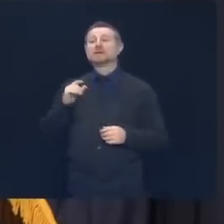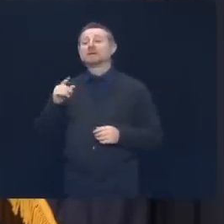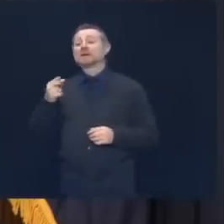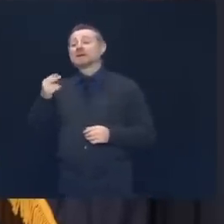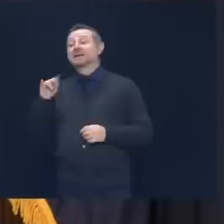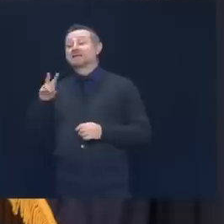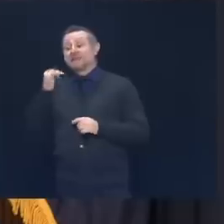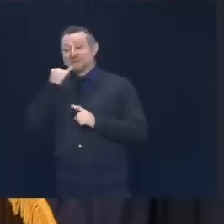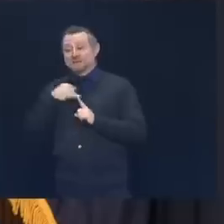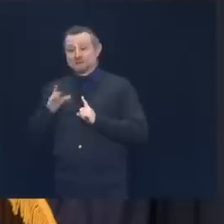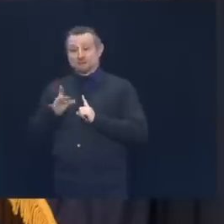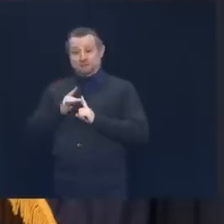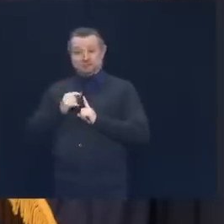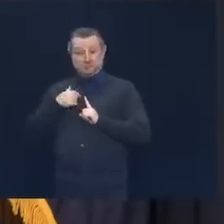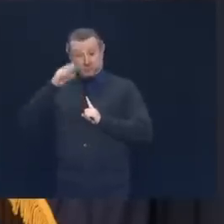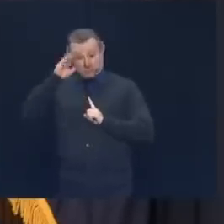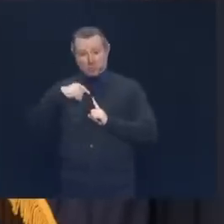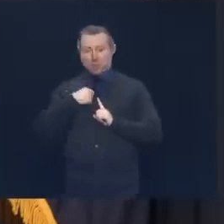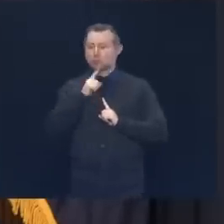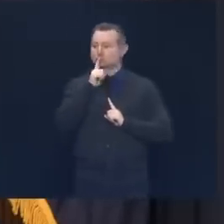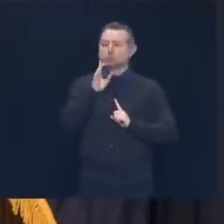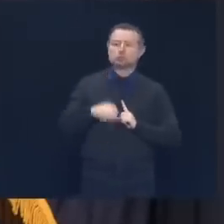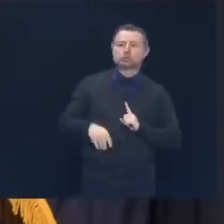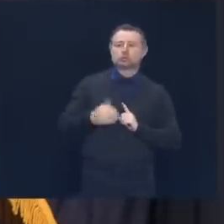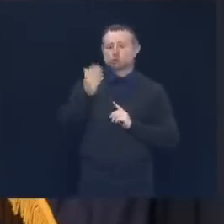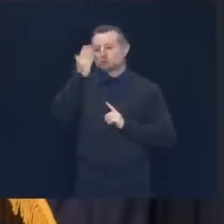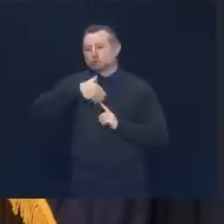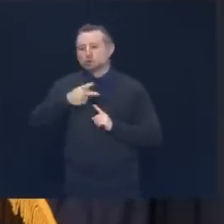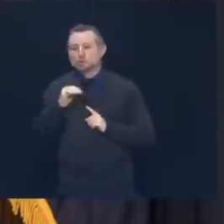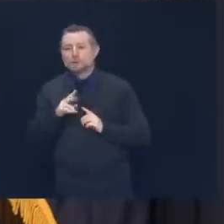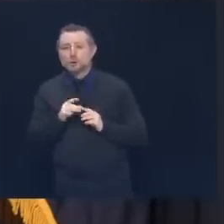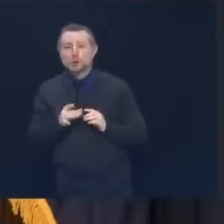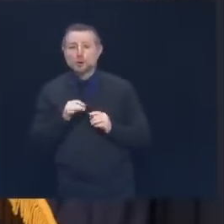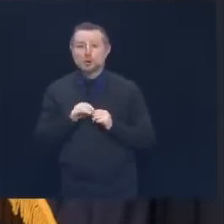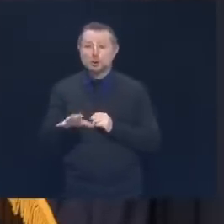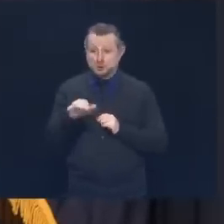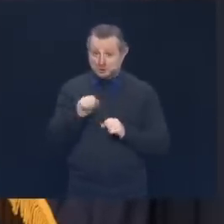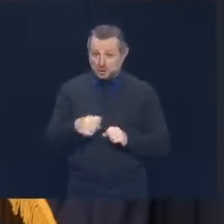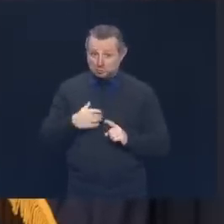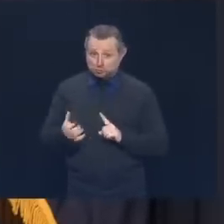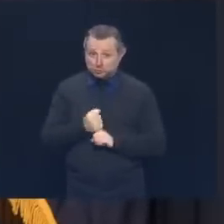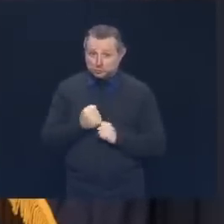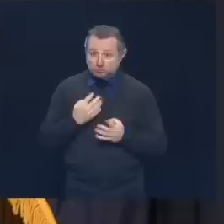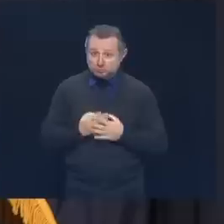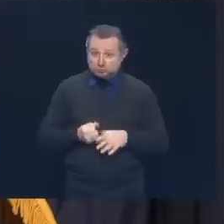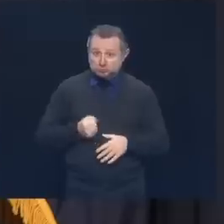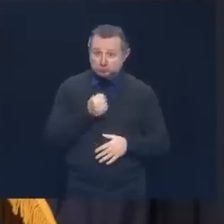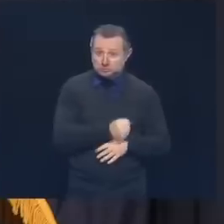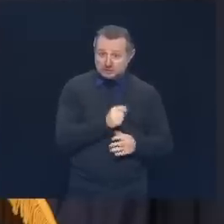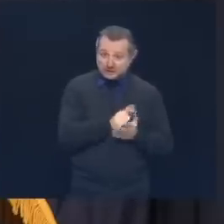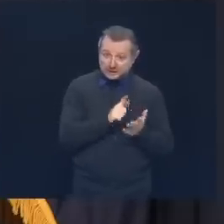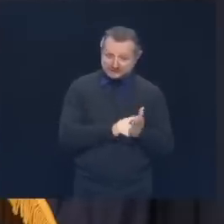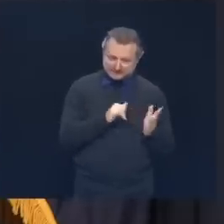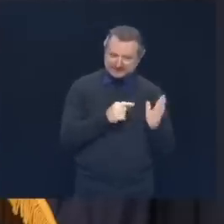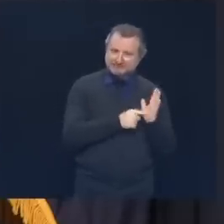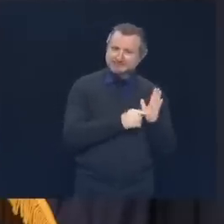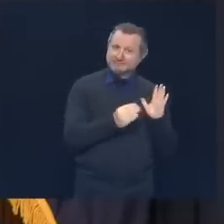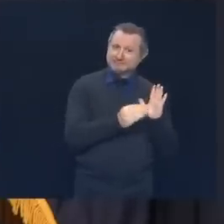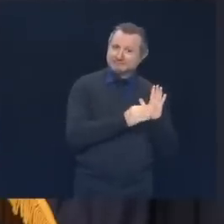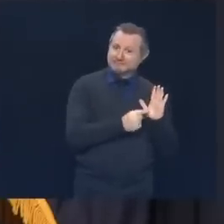had HIV, I think you have a very interesting legal case. If